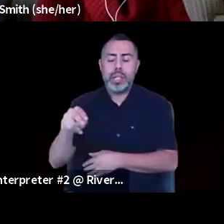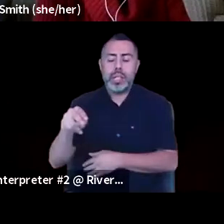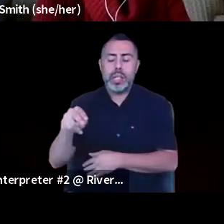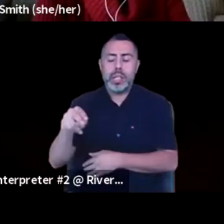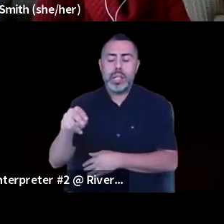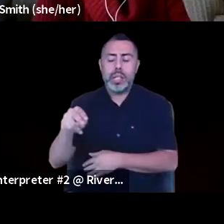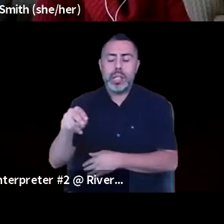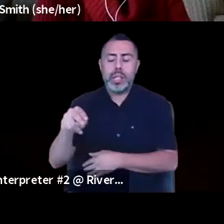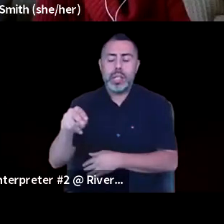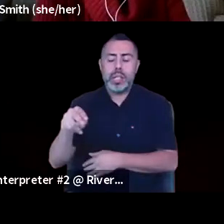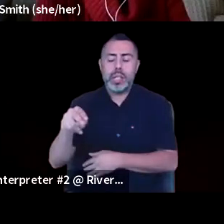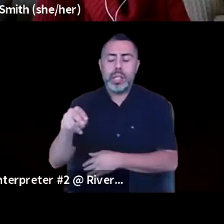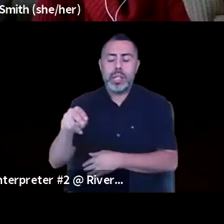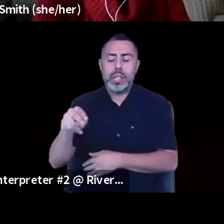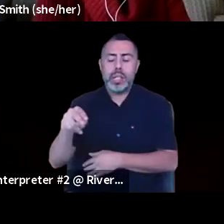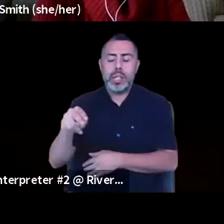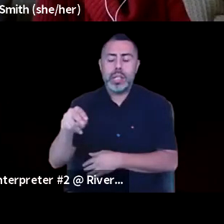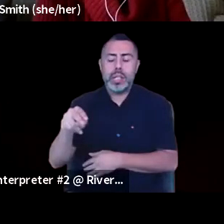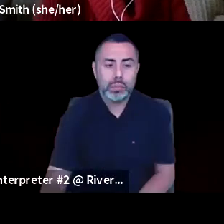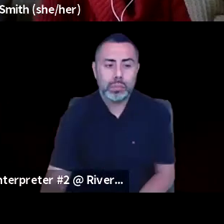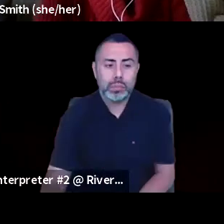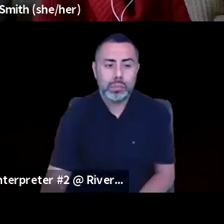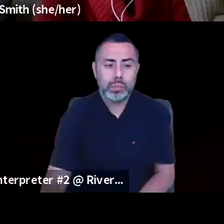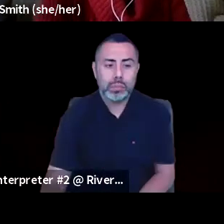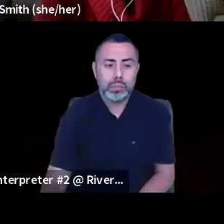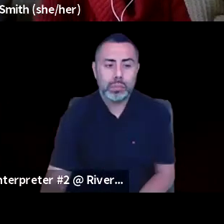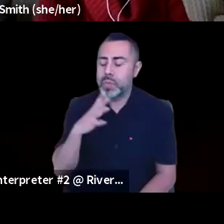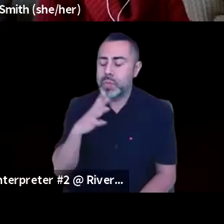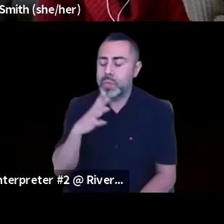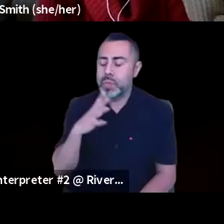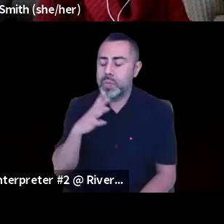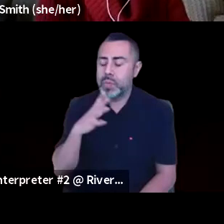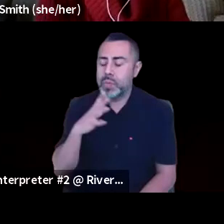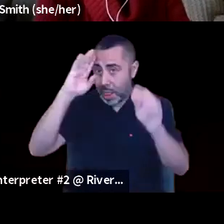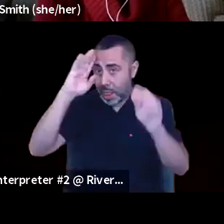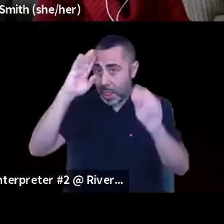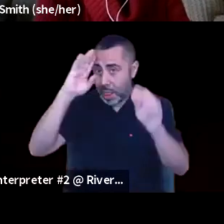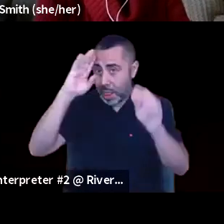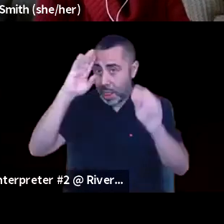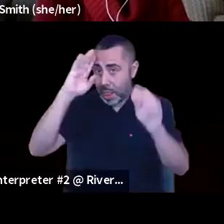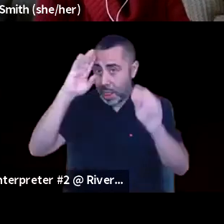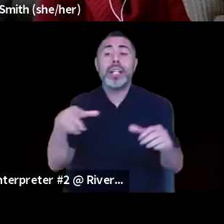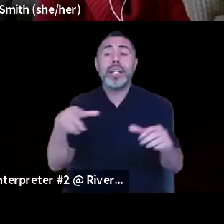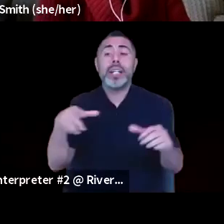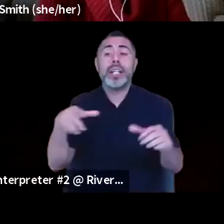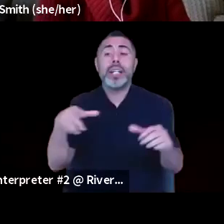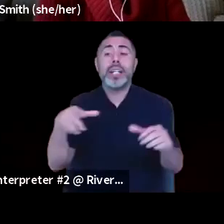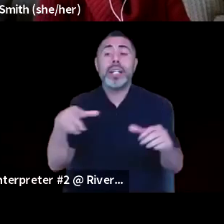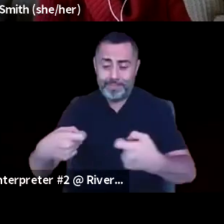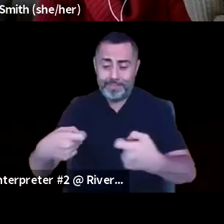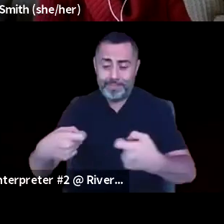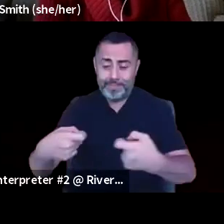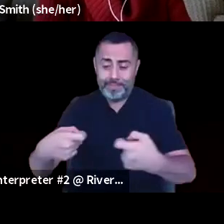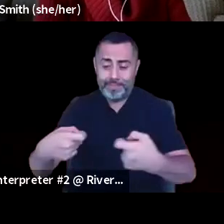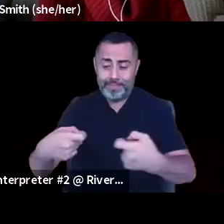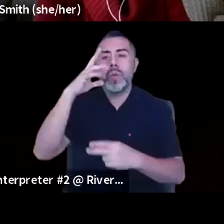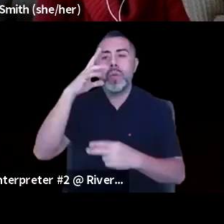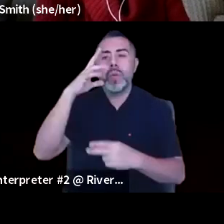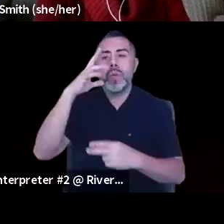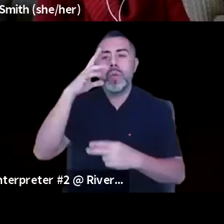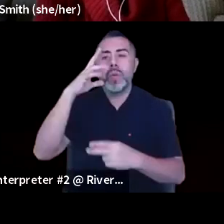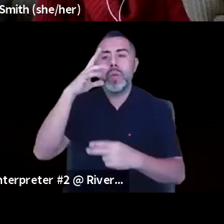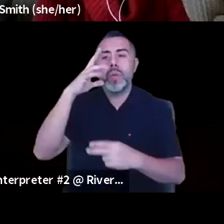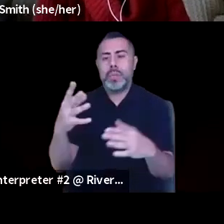Hello, everyone. So as we have gathered digitally, we'll be honoring the many Indigenous peoples whose land the facilitators